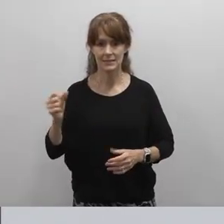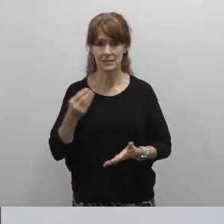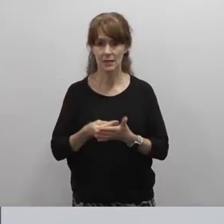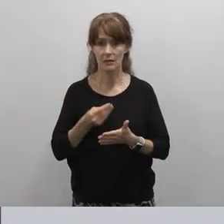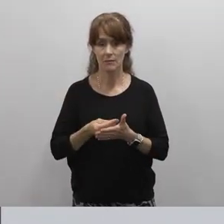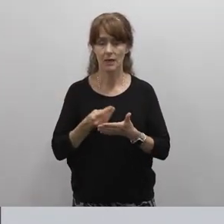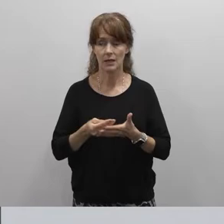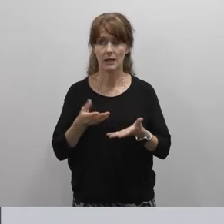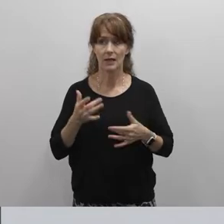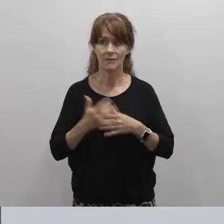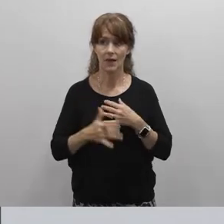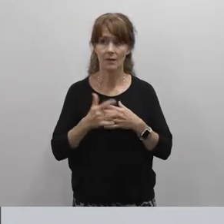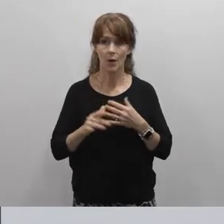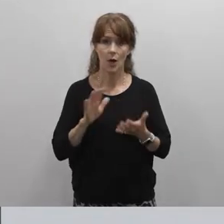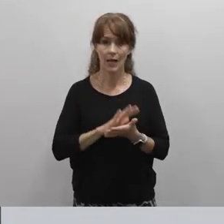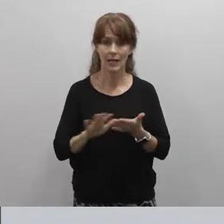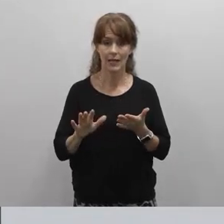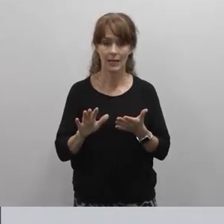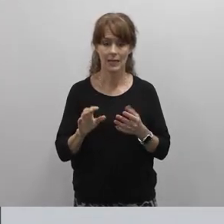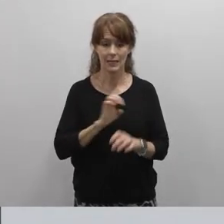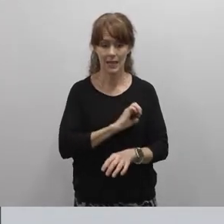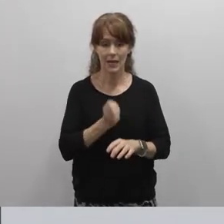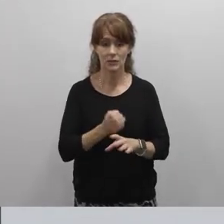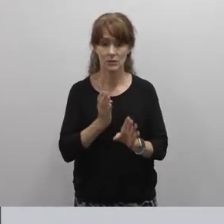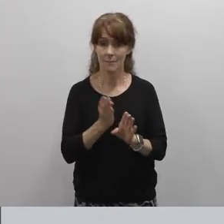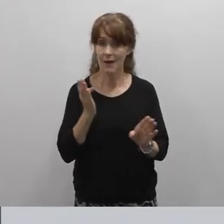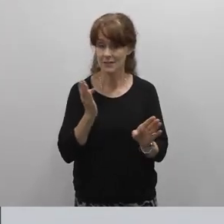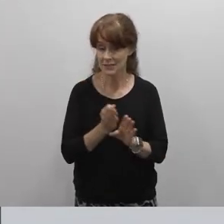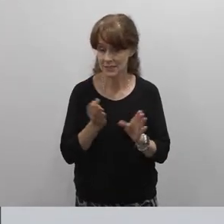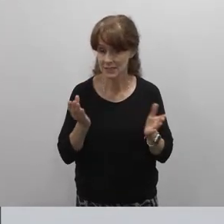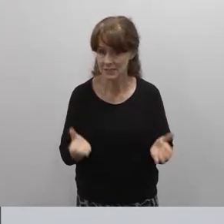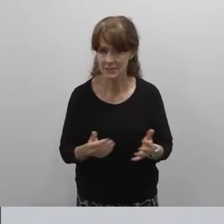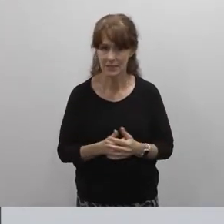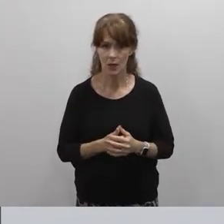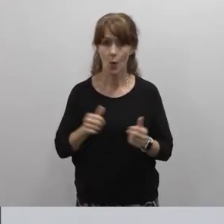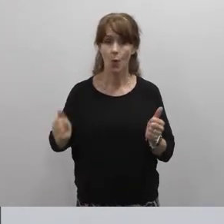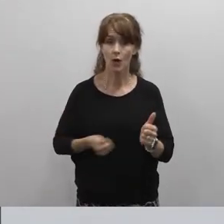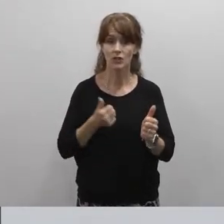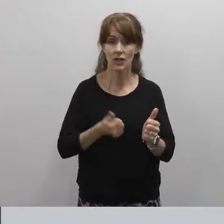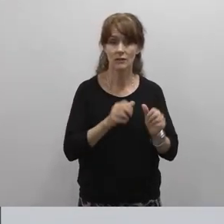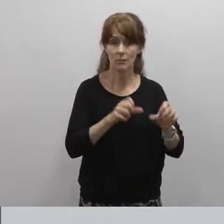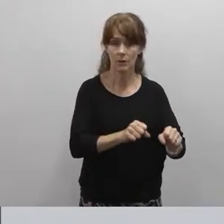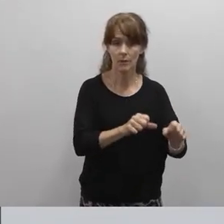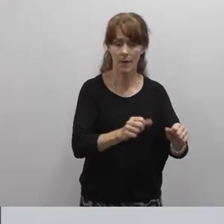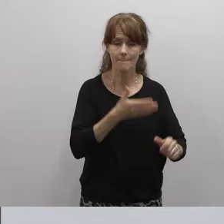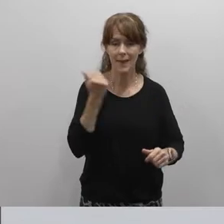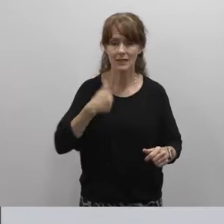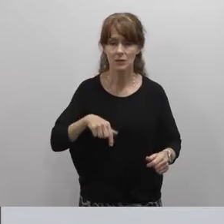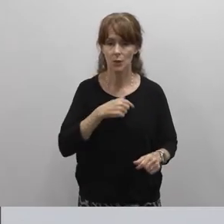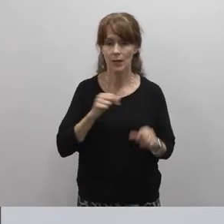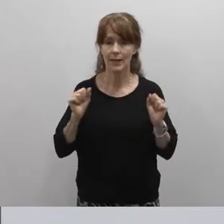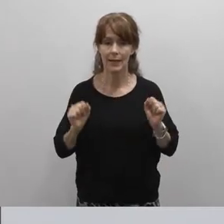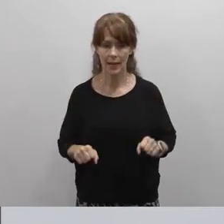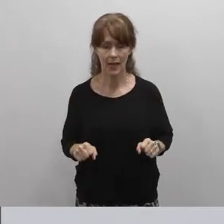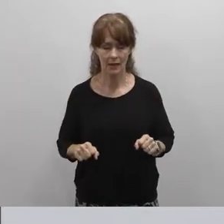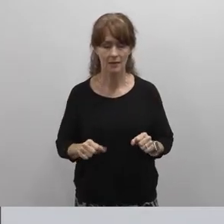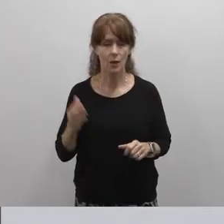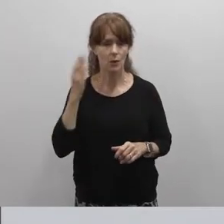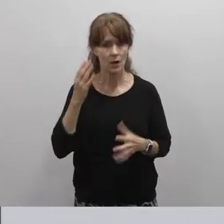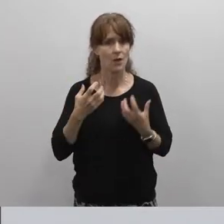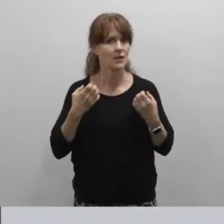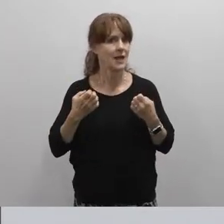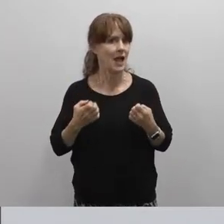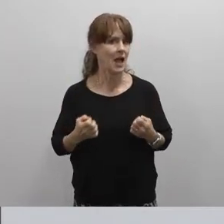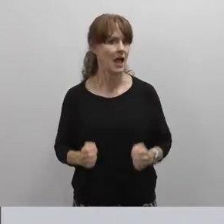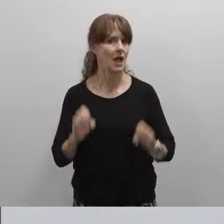on occasion for clean energy buses and so forth, and we're going to go chase after those as best we can. We know there's actually a big effort